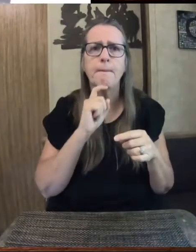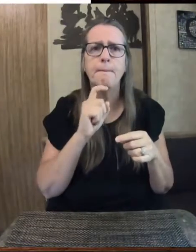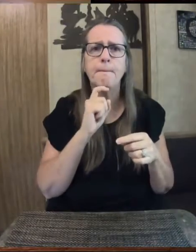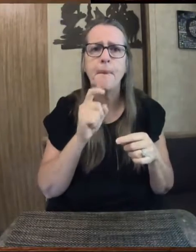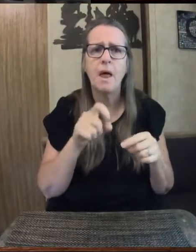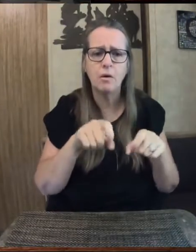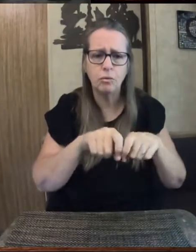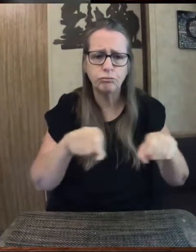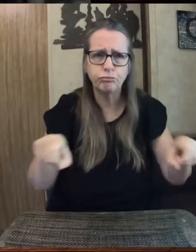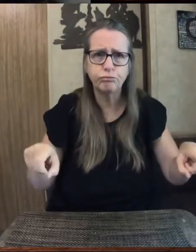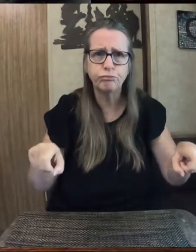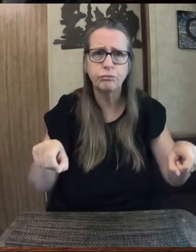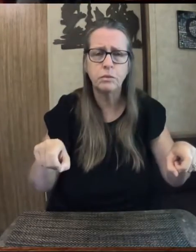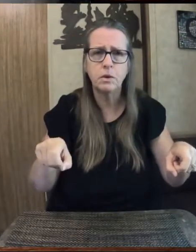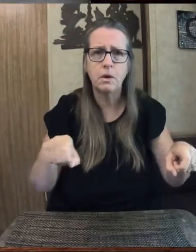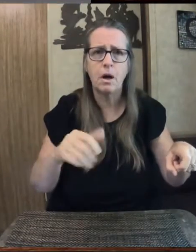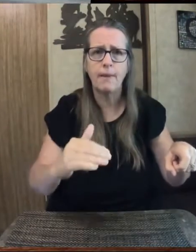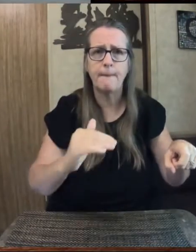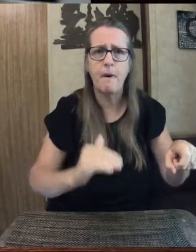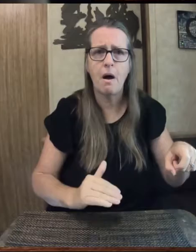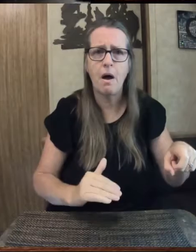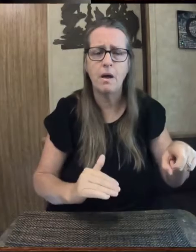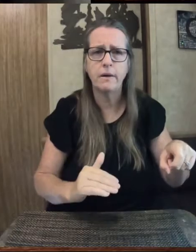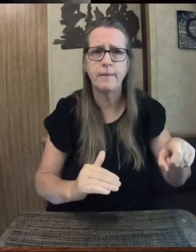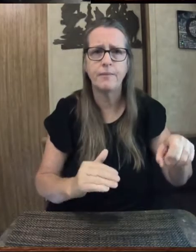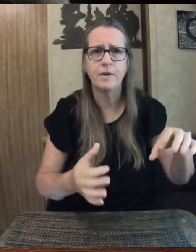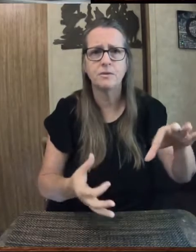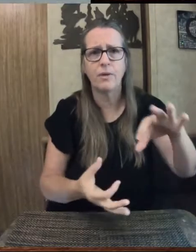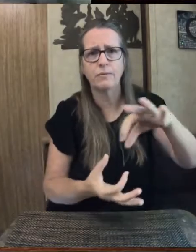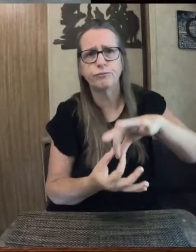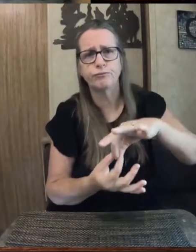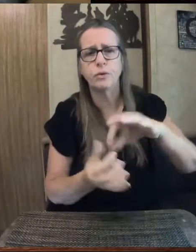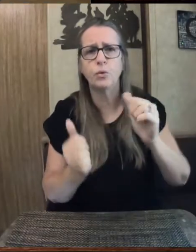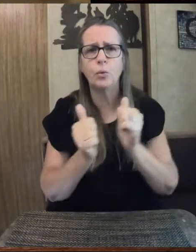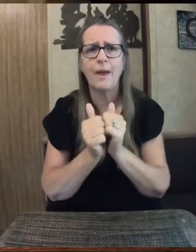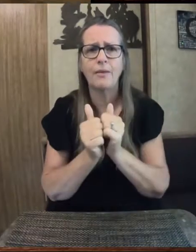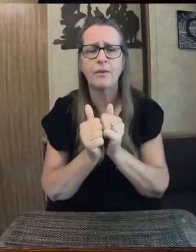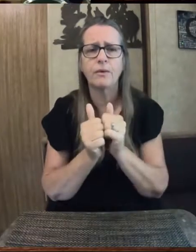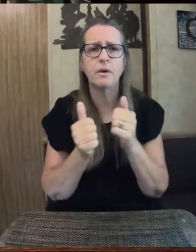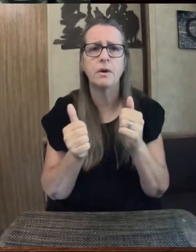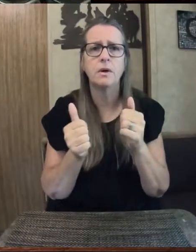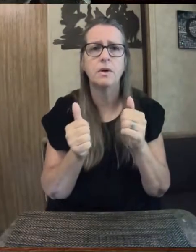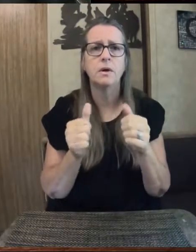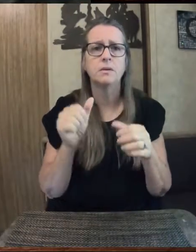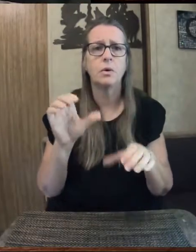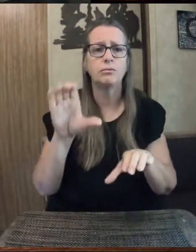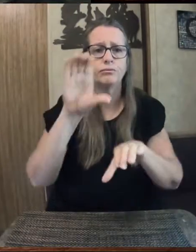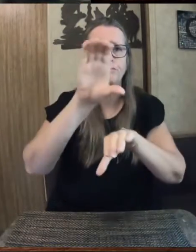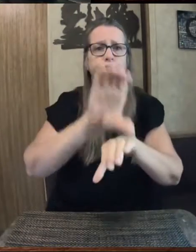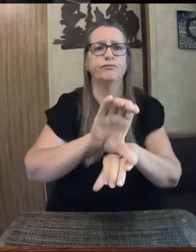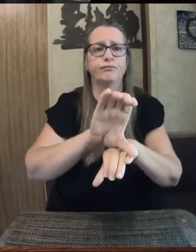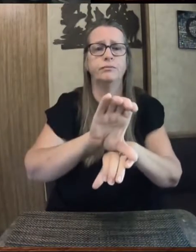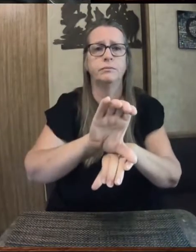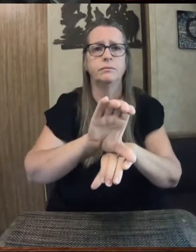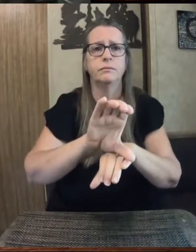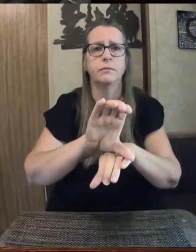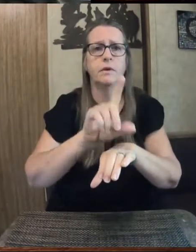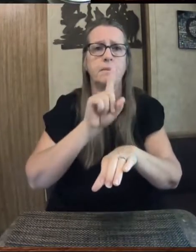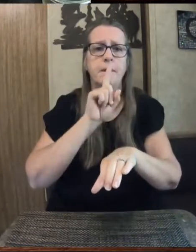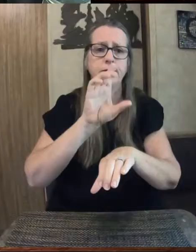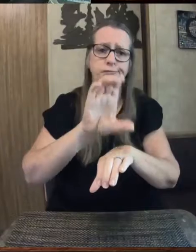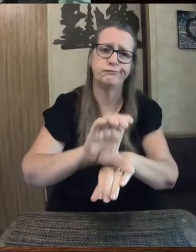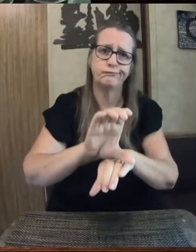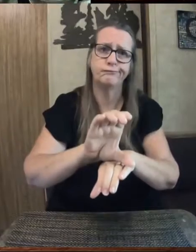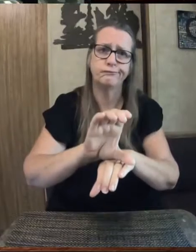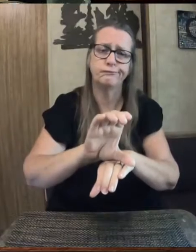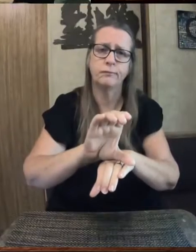There's a little metal piece on the top of the one below. And so they just hook on. So when you put them in there, just